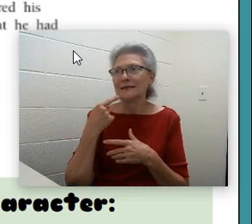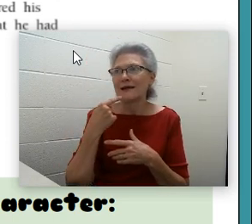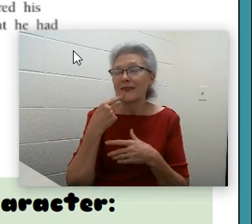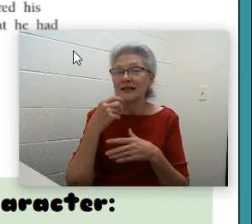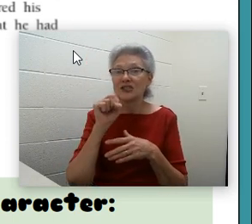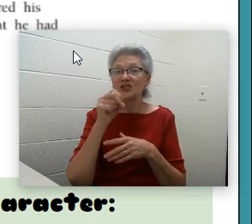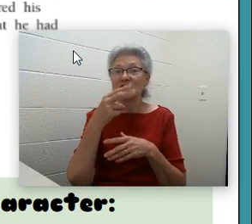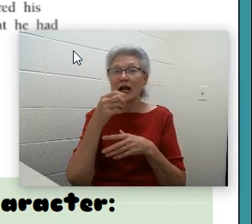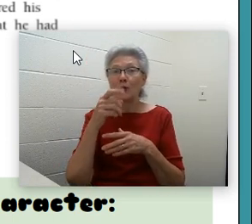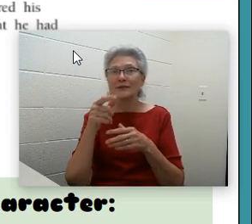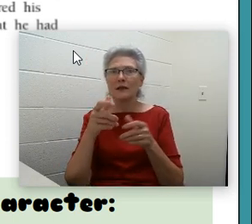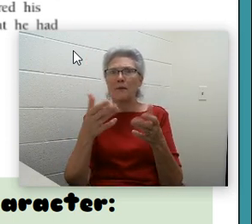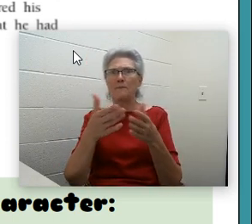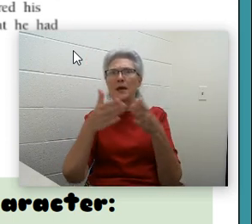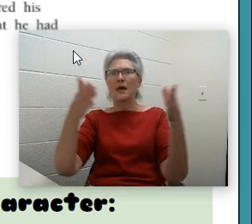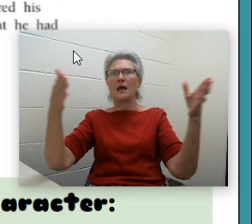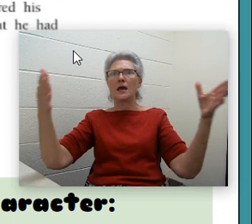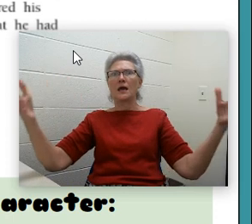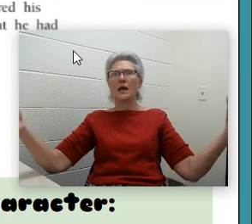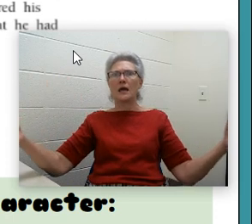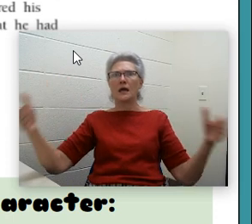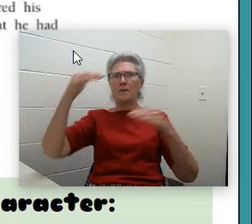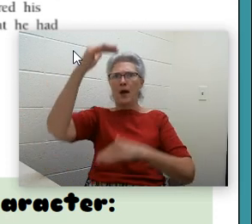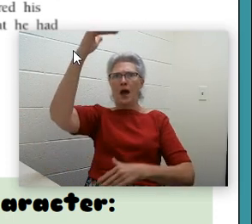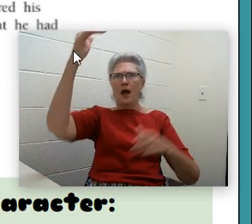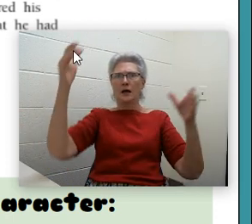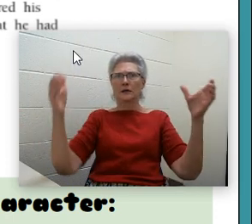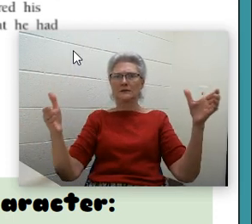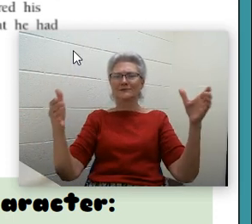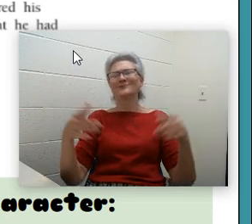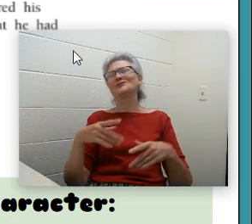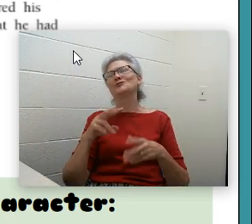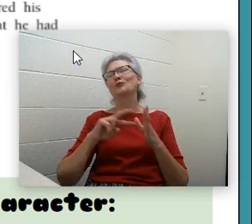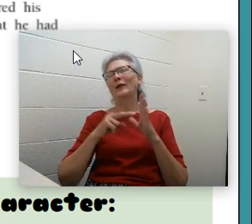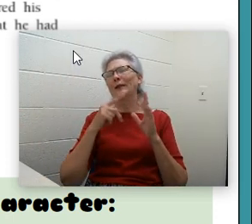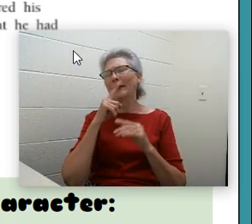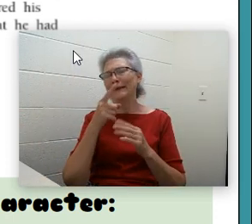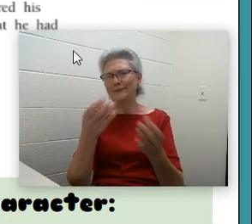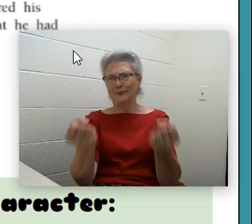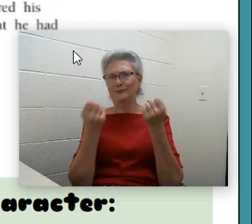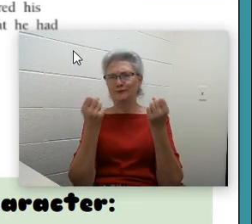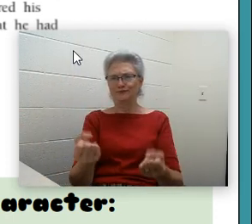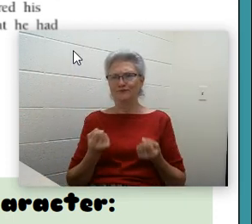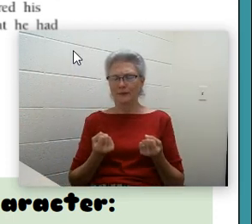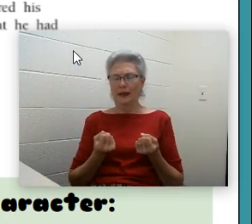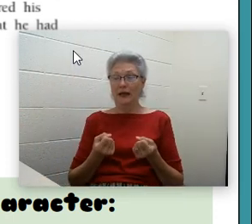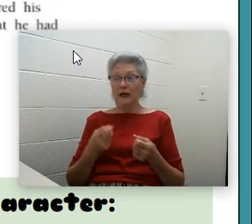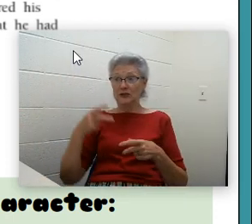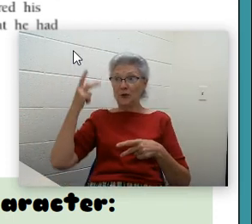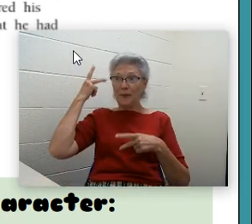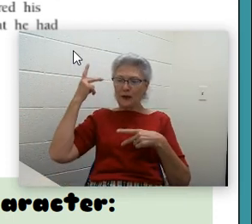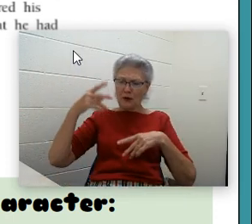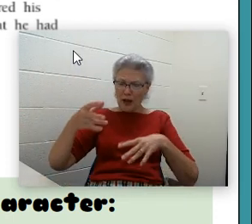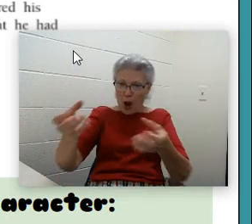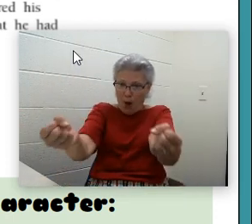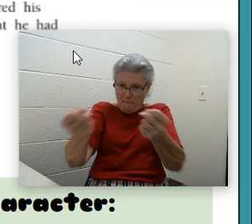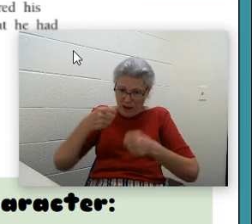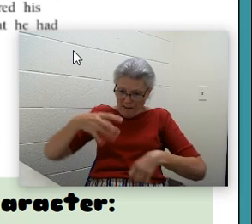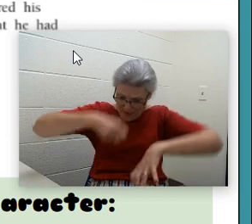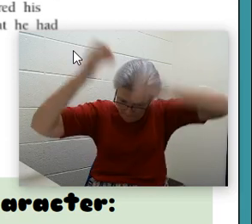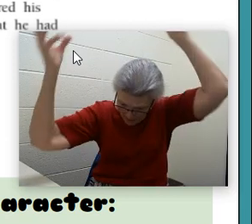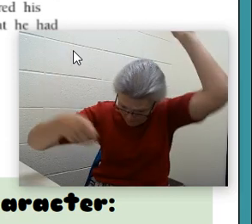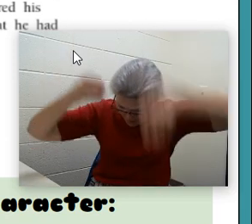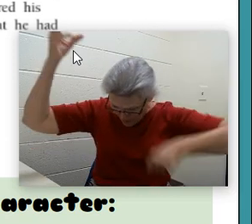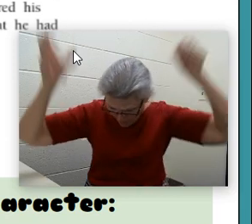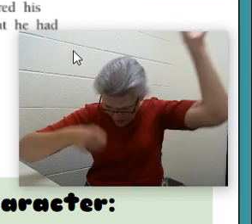in the big box. She meant the chest of drawers. And Peter jumped at the drawers, scattering their contents to the floor with